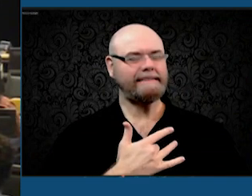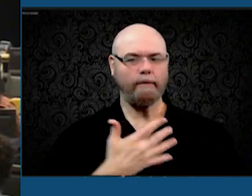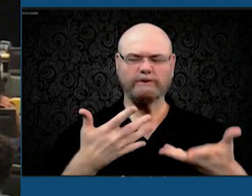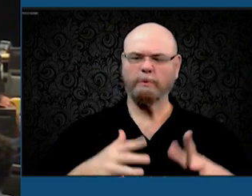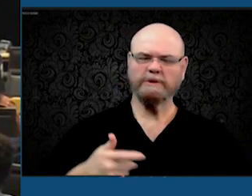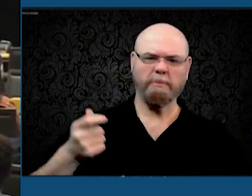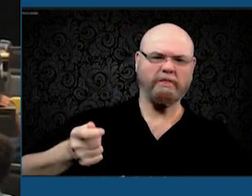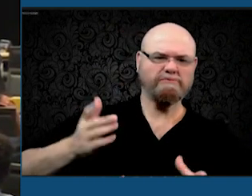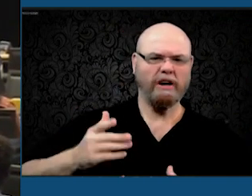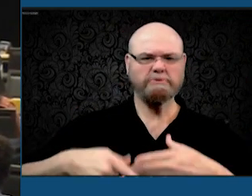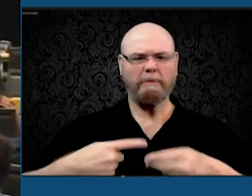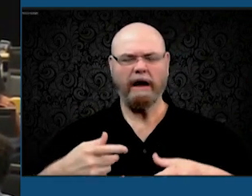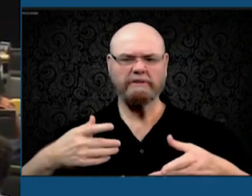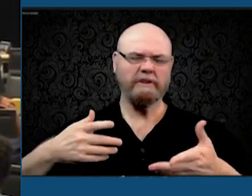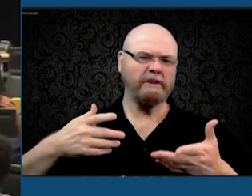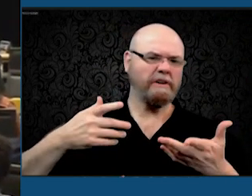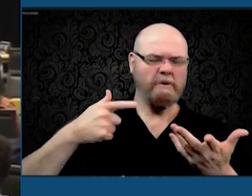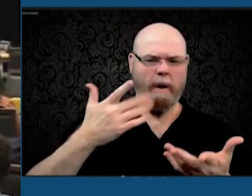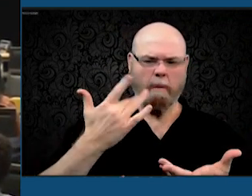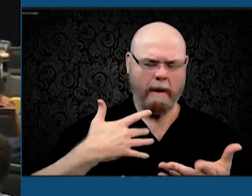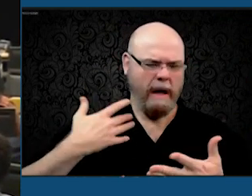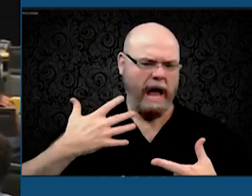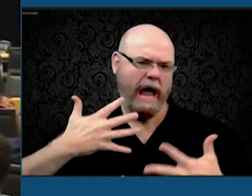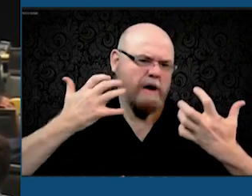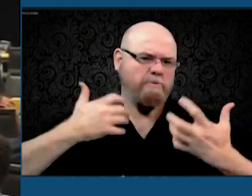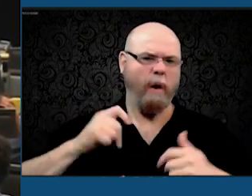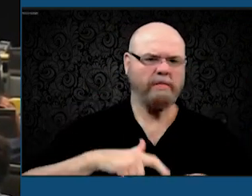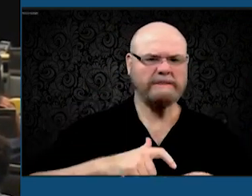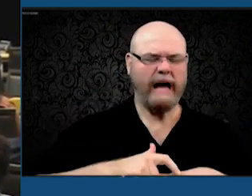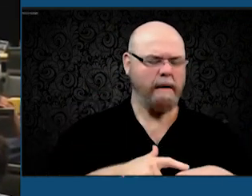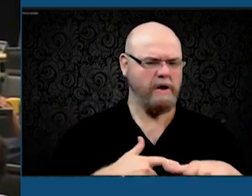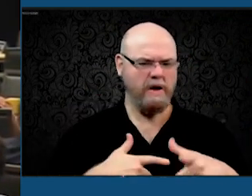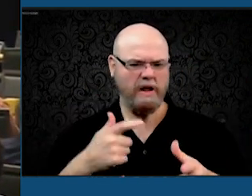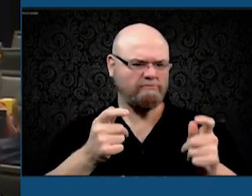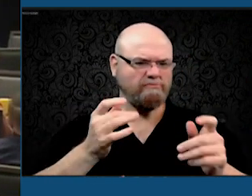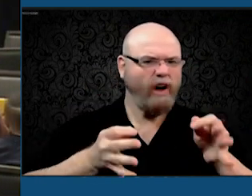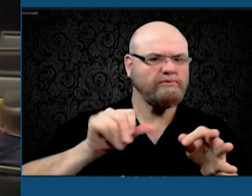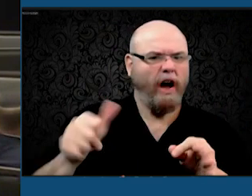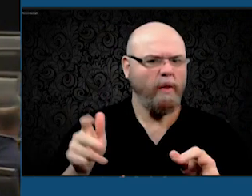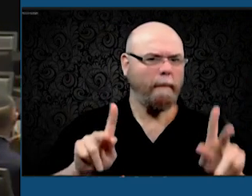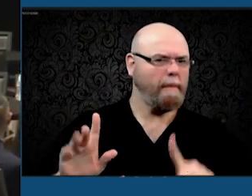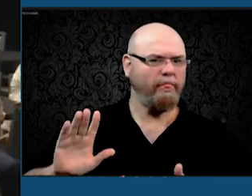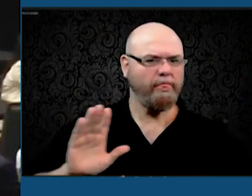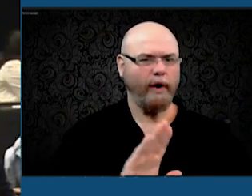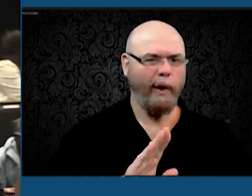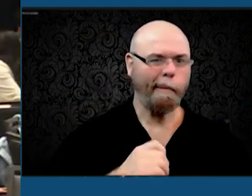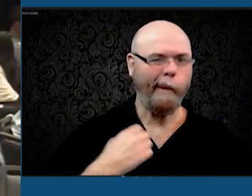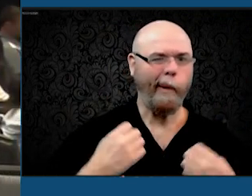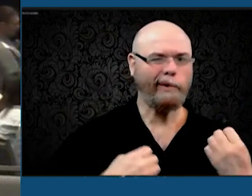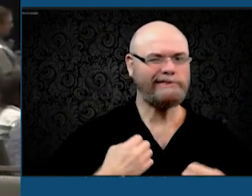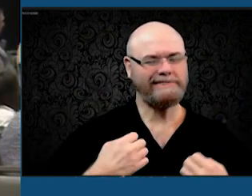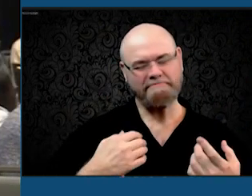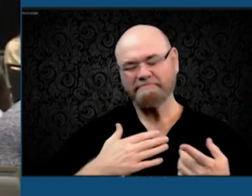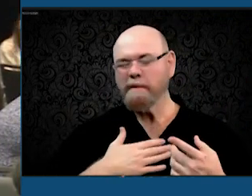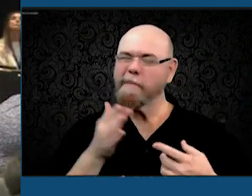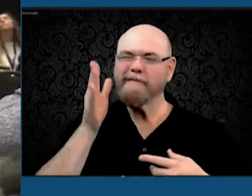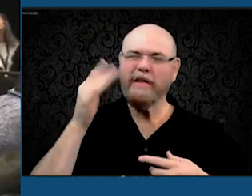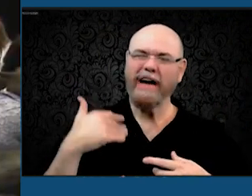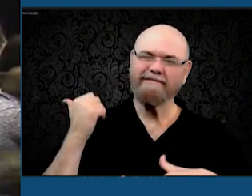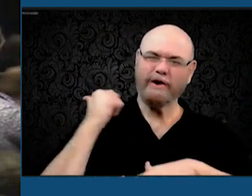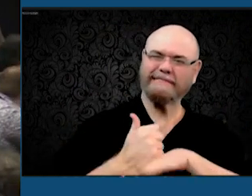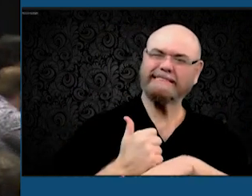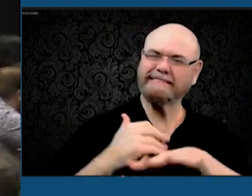critical, like, why are you so angry all the time? Why are you this? Get over it. Move on. My father had a fixed mindset about, he was kind of a lot of anger